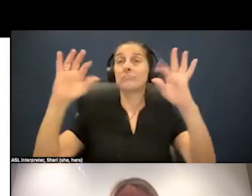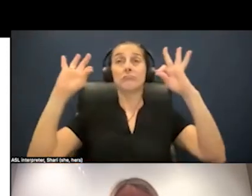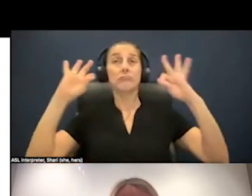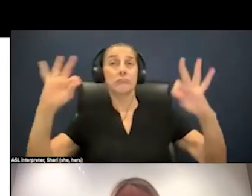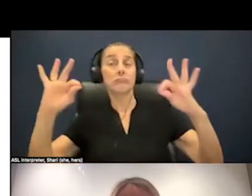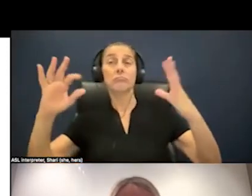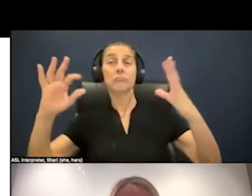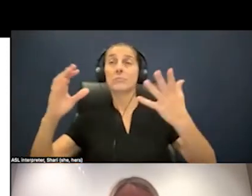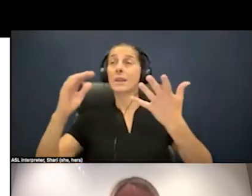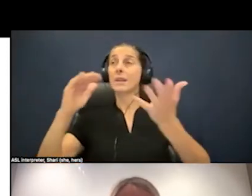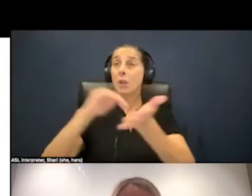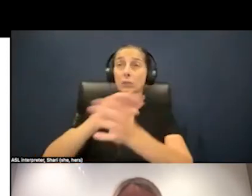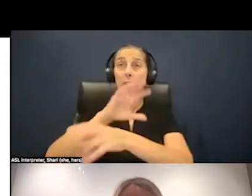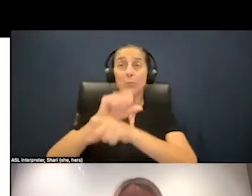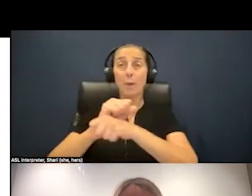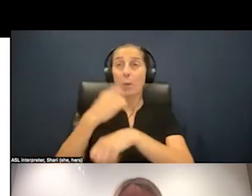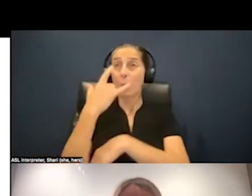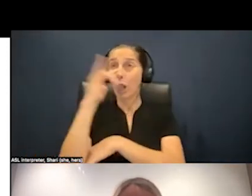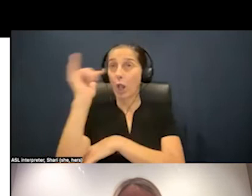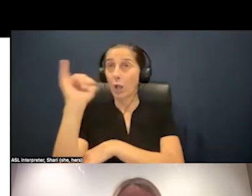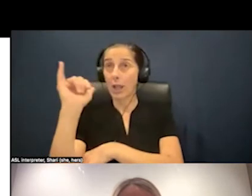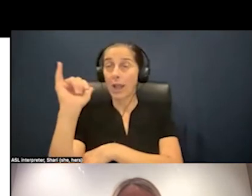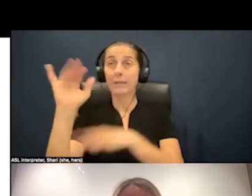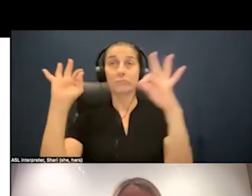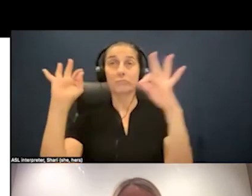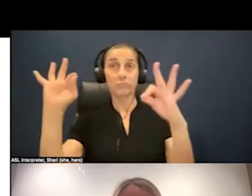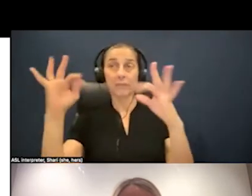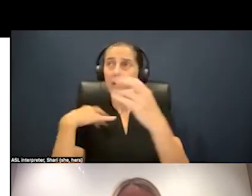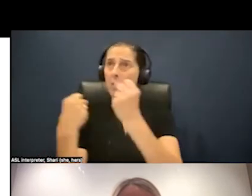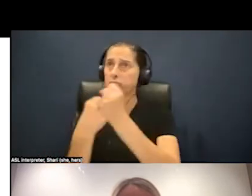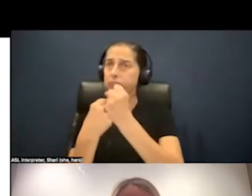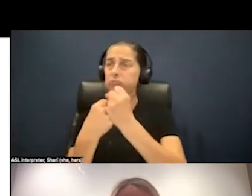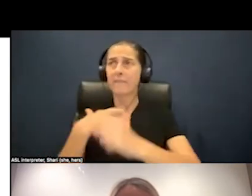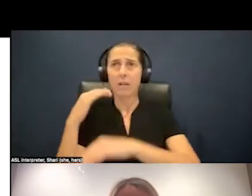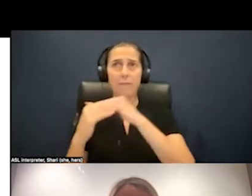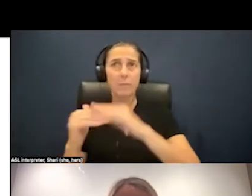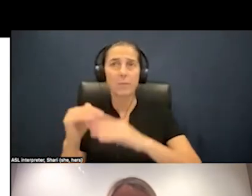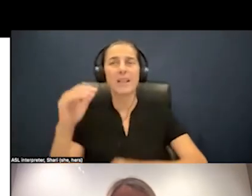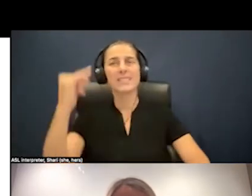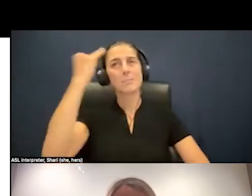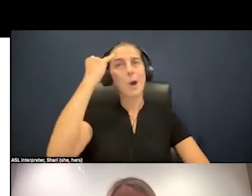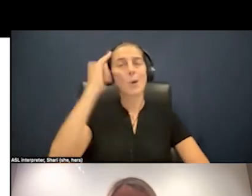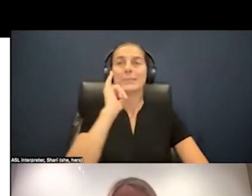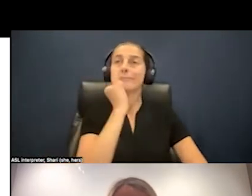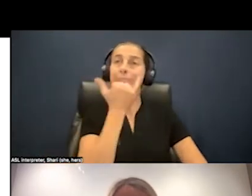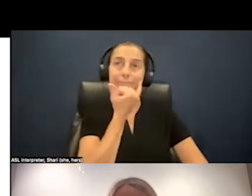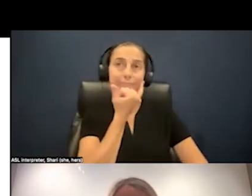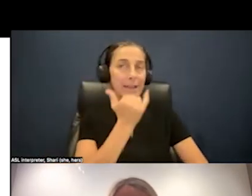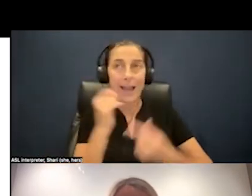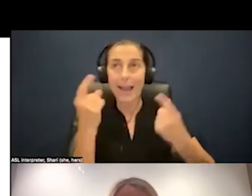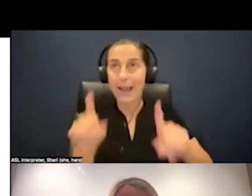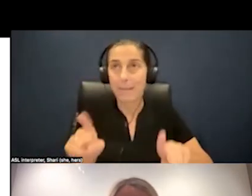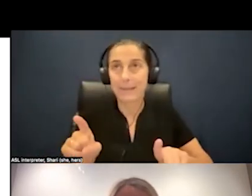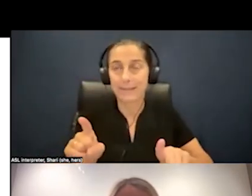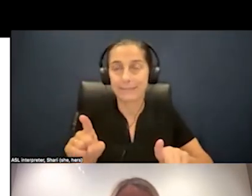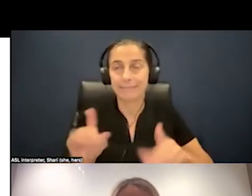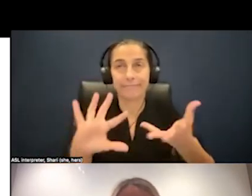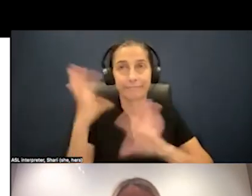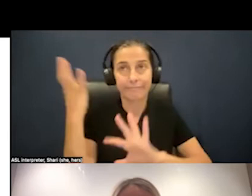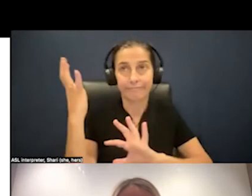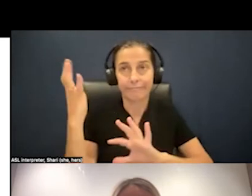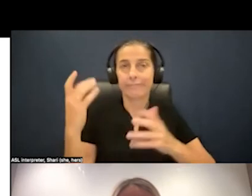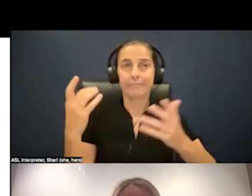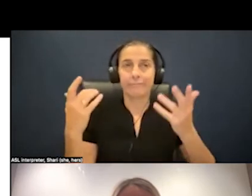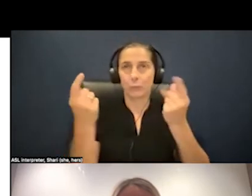in medical and behavioral health, surgical, and kind of all across the spectrum in Massachusetts and, everywhere.